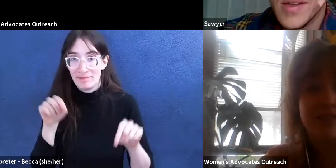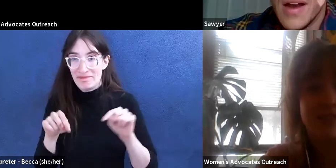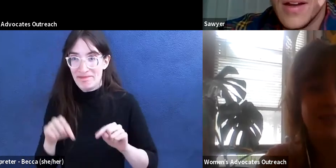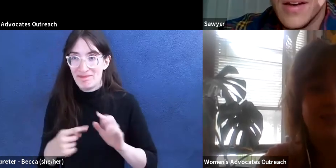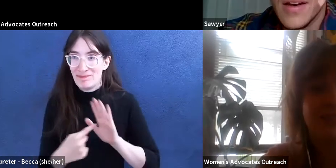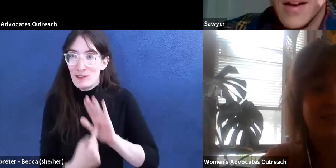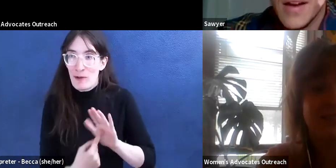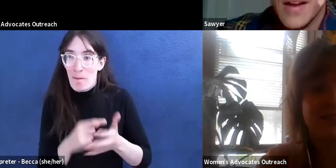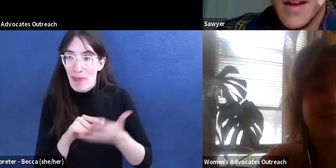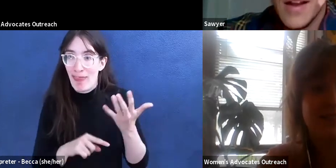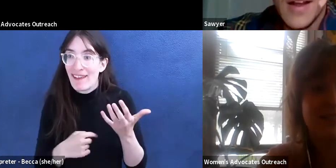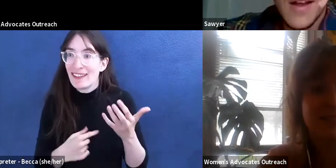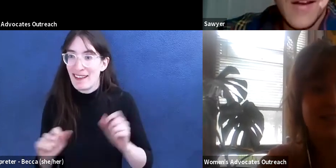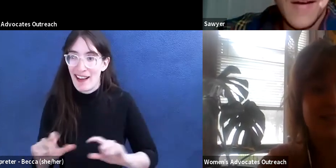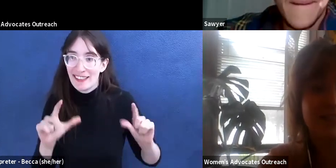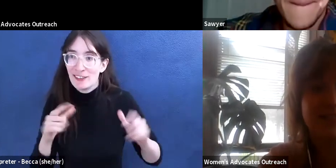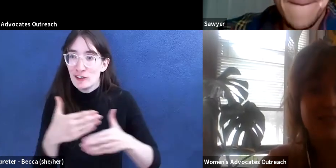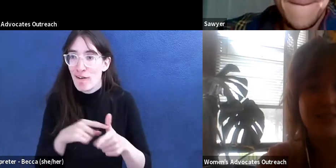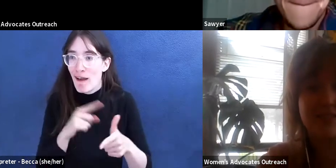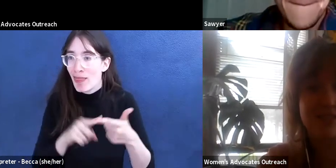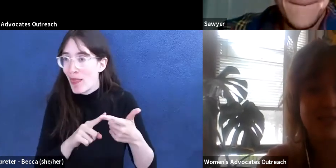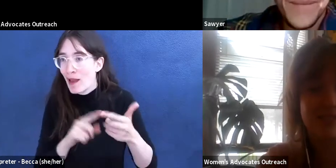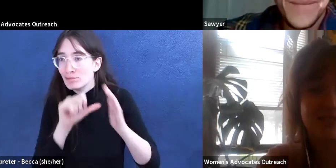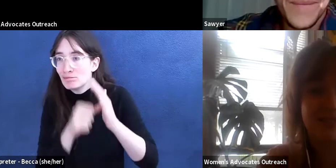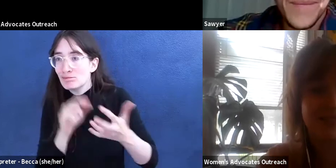share that one.